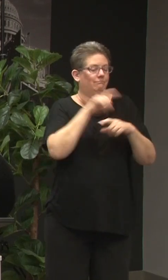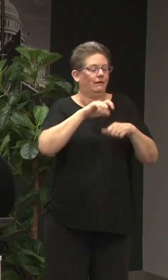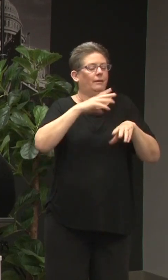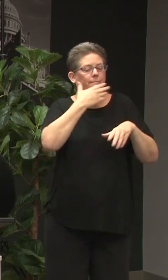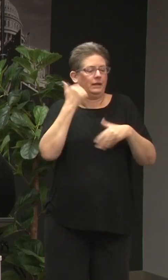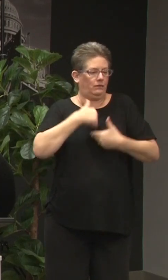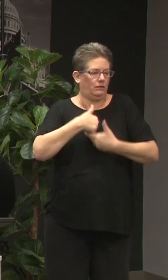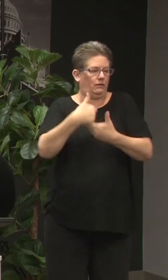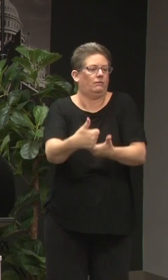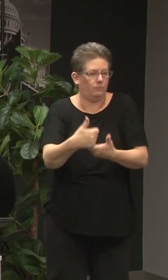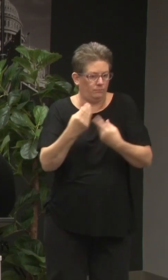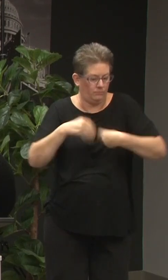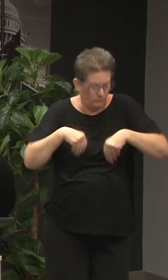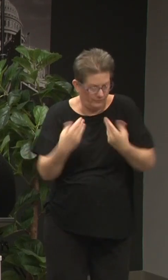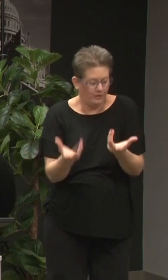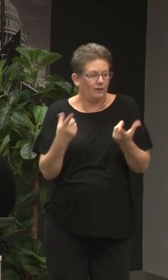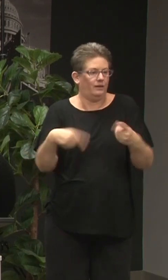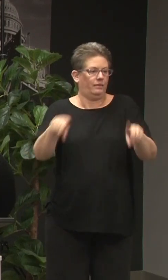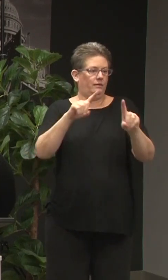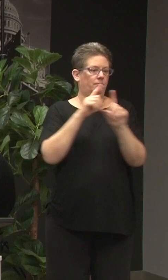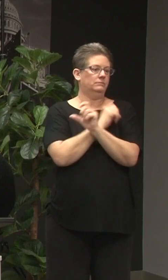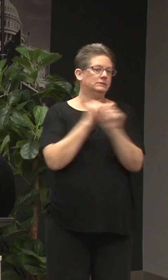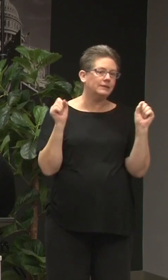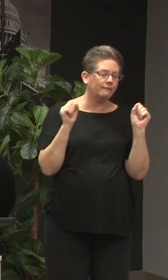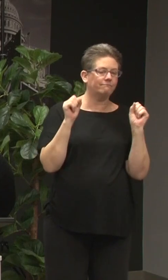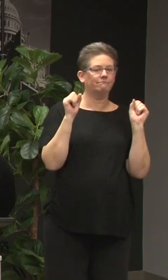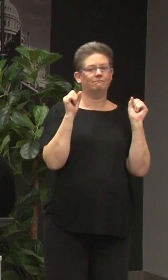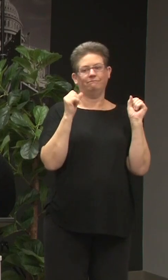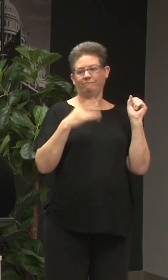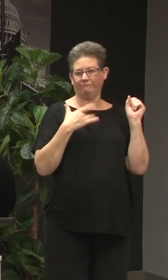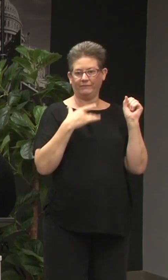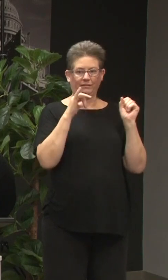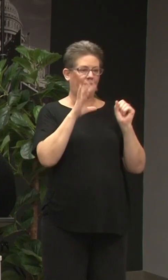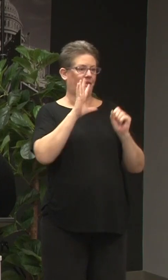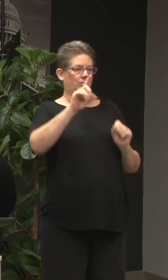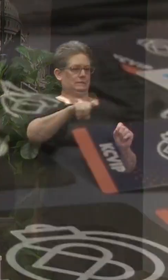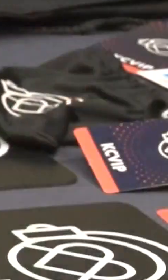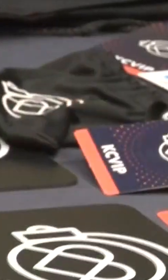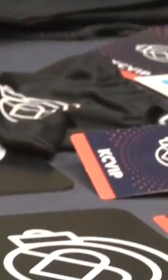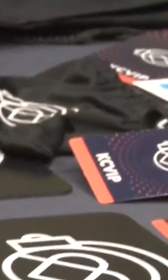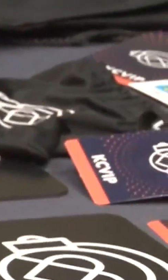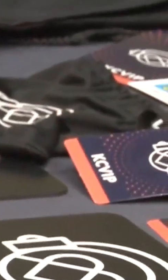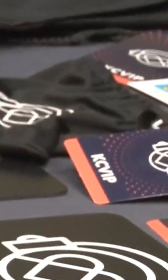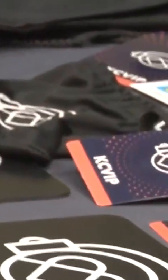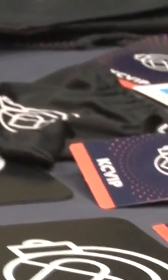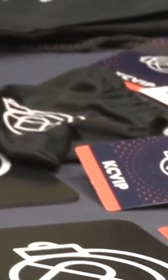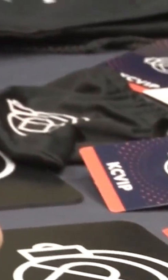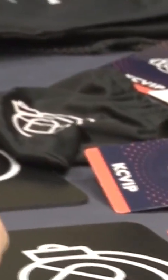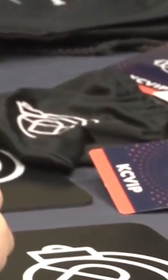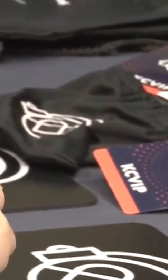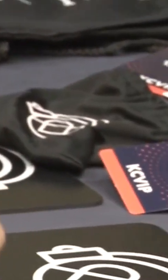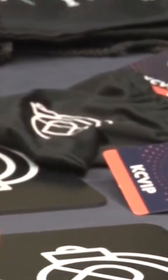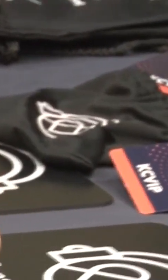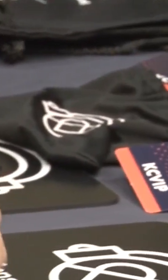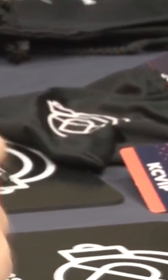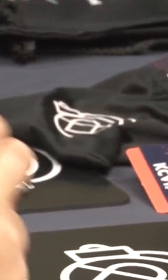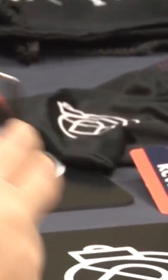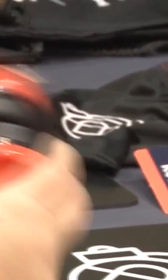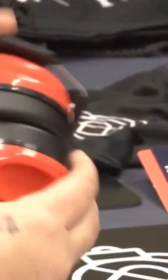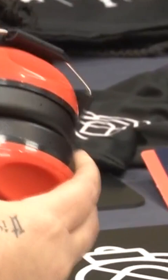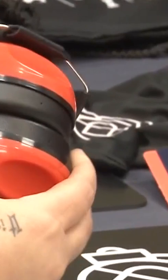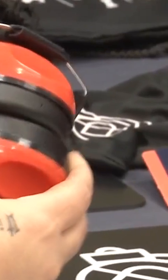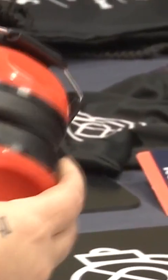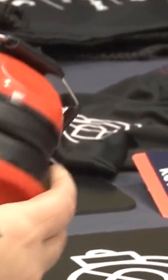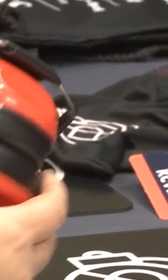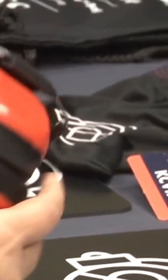individuals in making sure that they're safe and in making sure that their sensory needs are met. So we've got sensory bags here on display we've